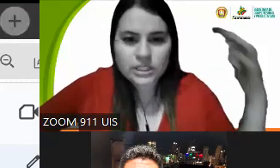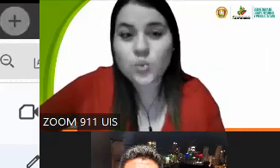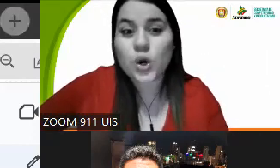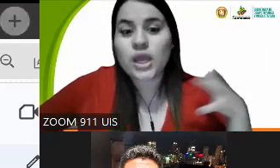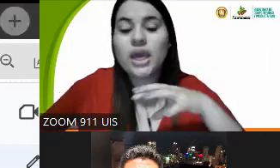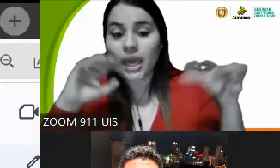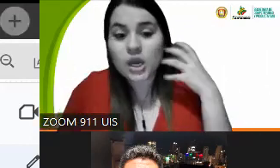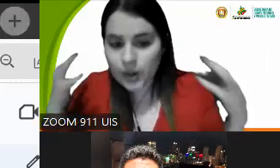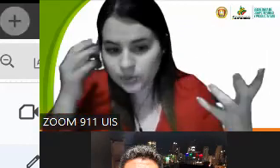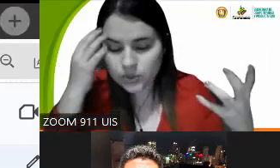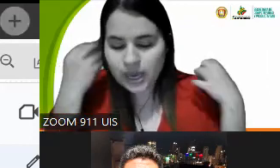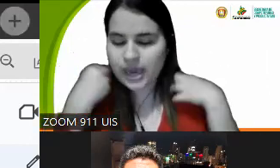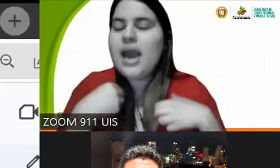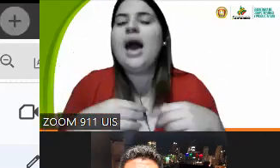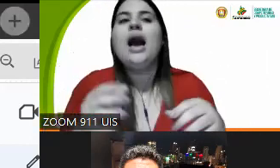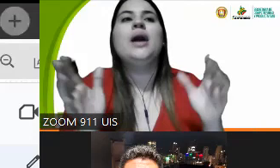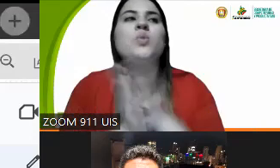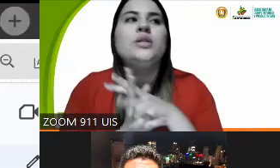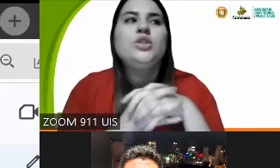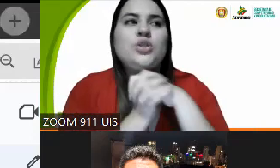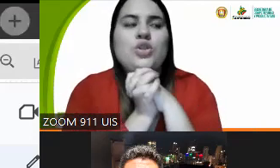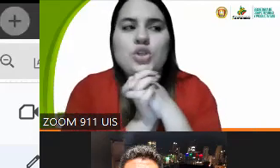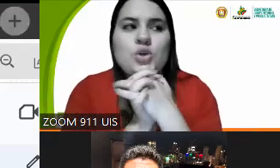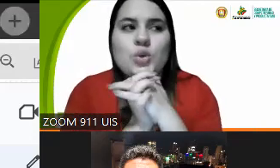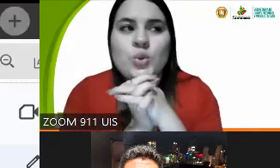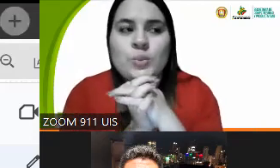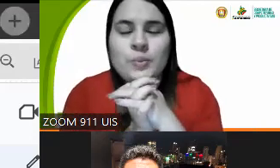we are going to work in groups, okay? I